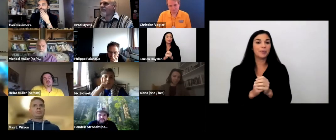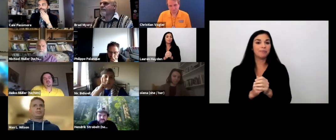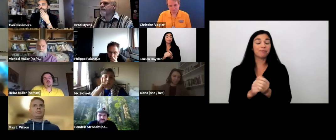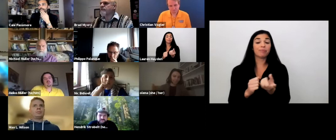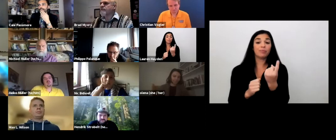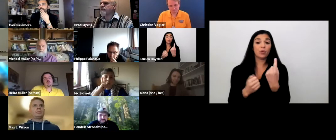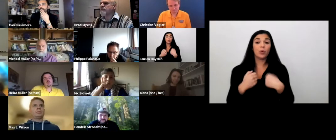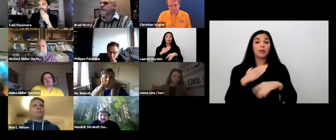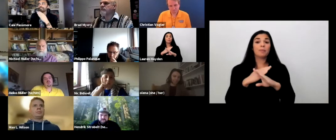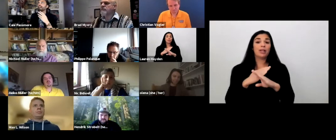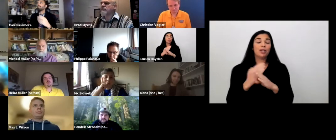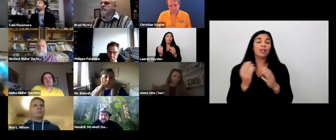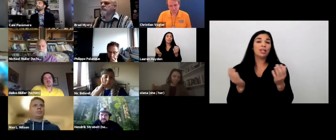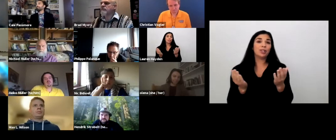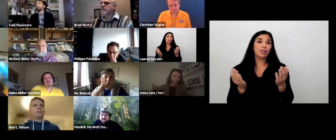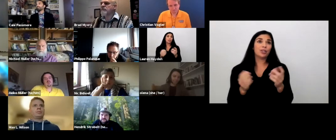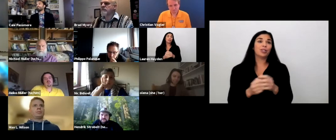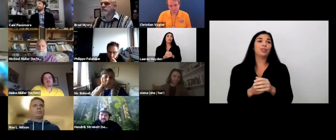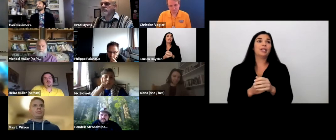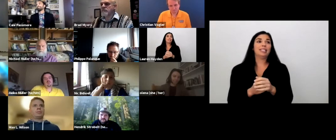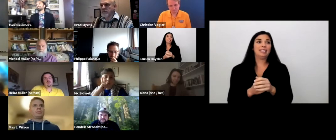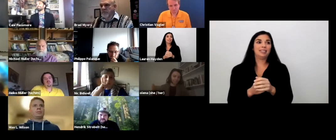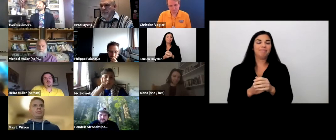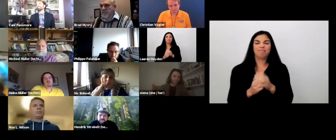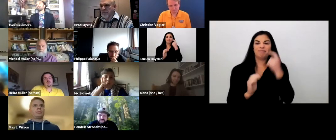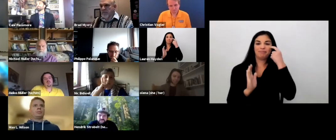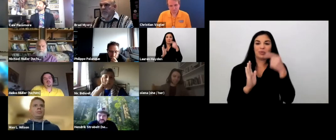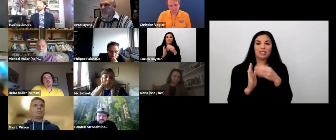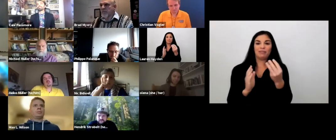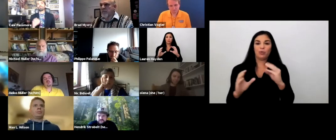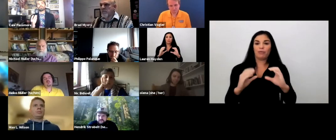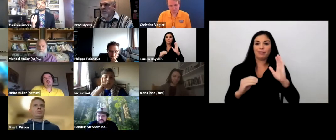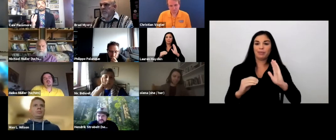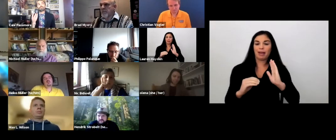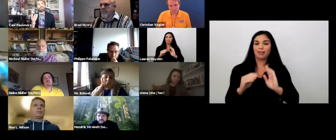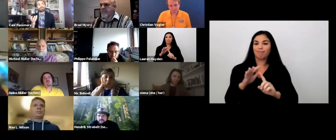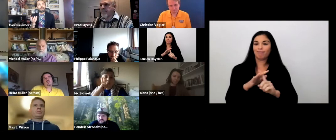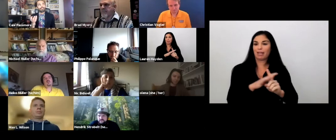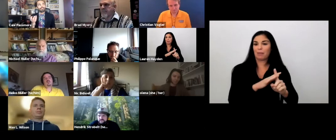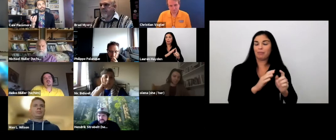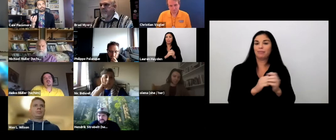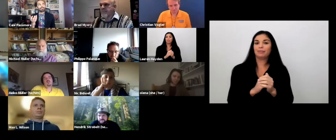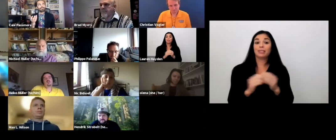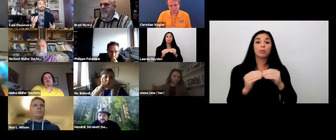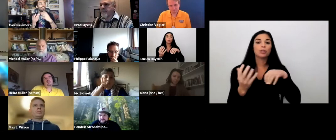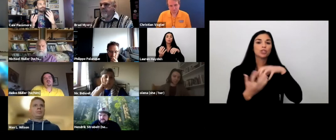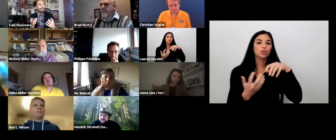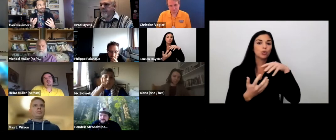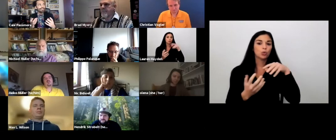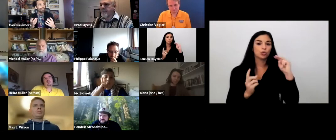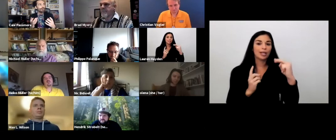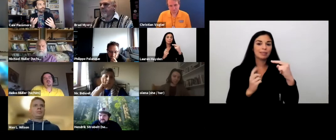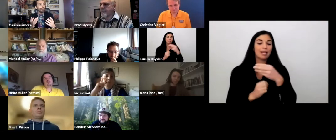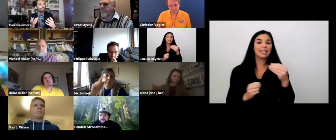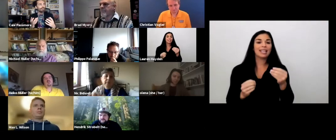barriers that has come up in a few conversations is like, it's actually quite social and